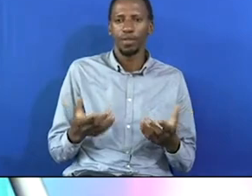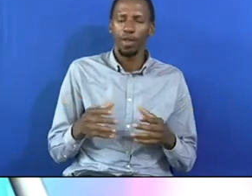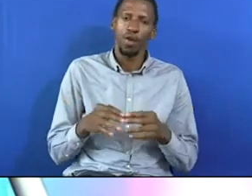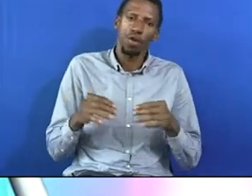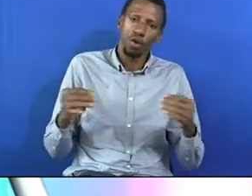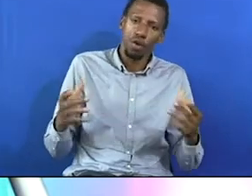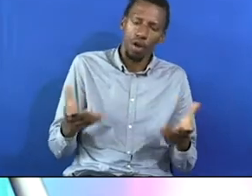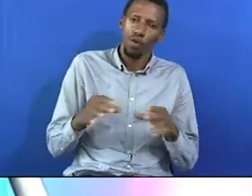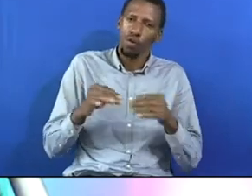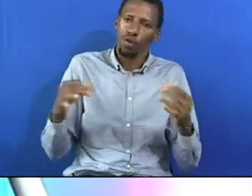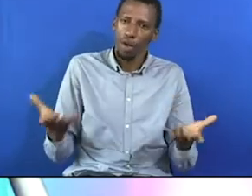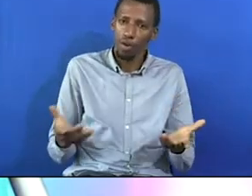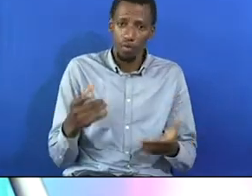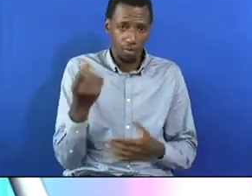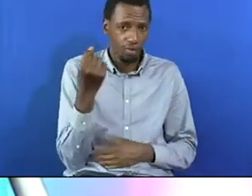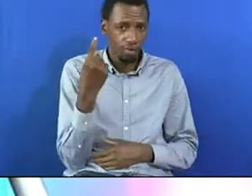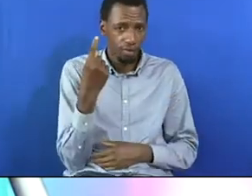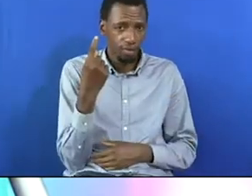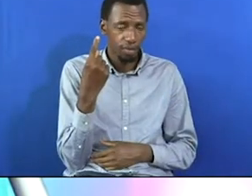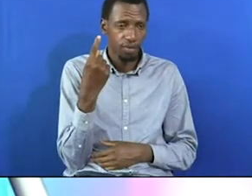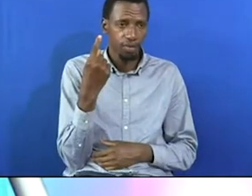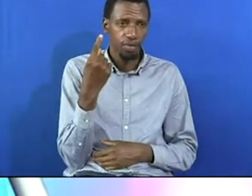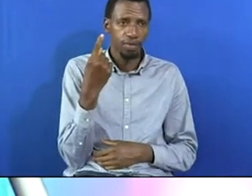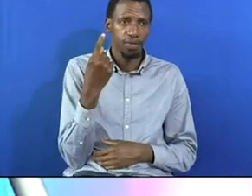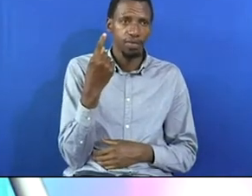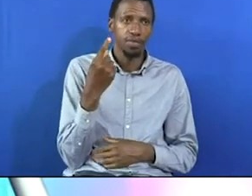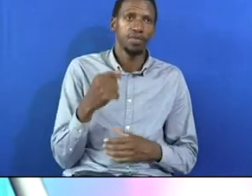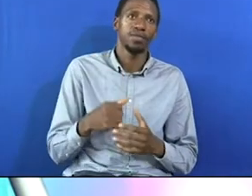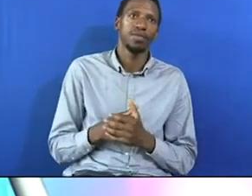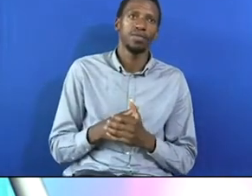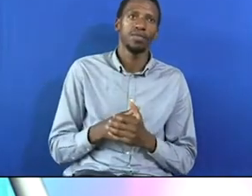lipa mahari. Are we together? Go pay dowry first.